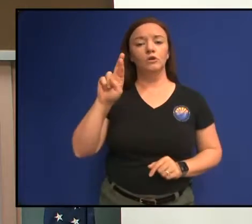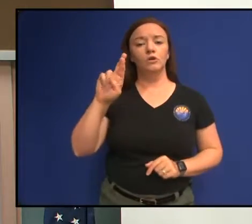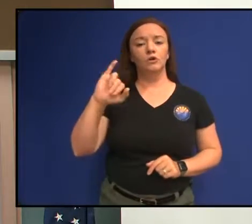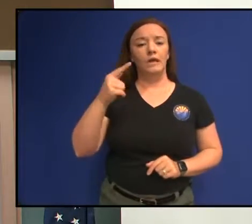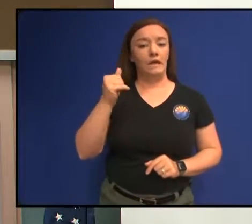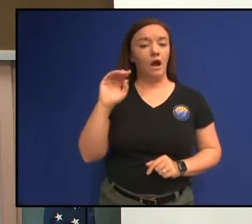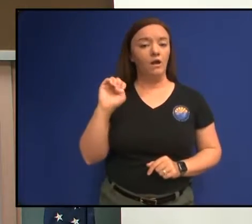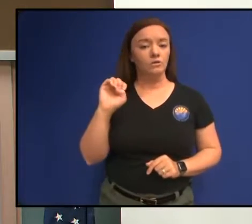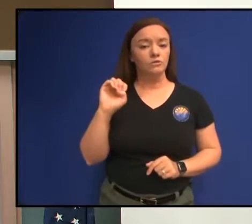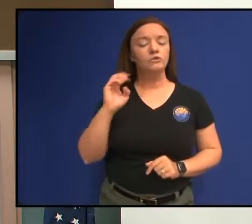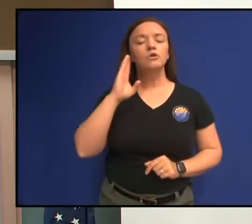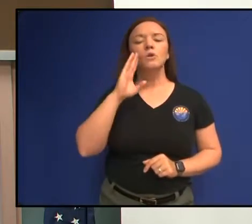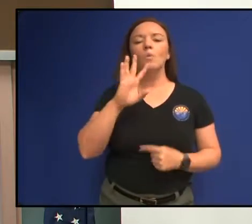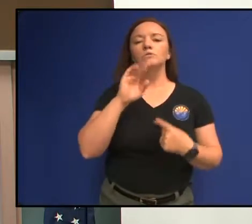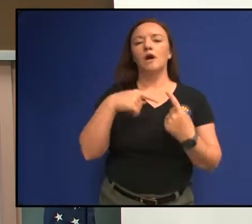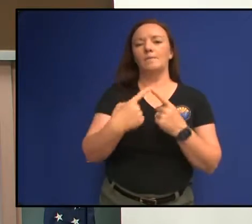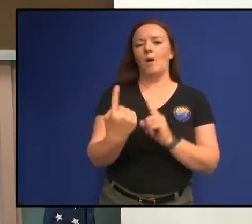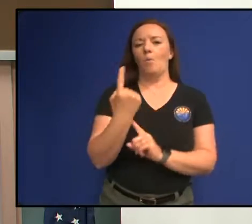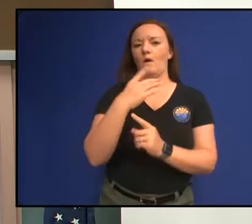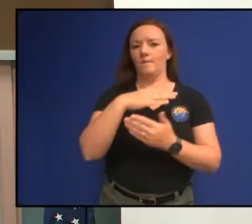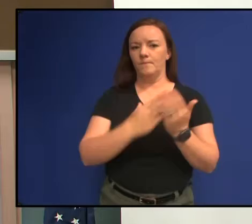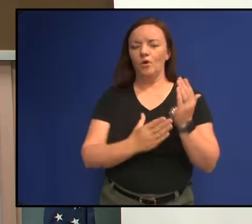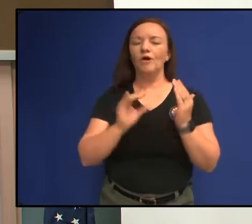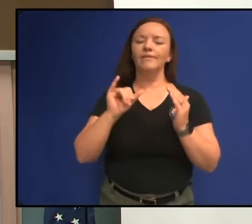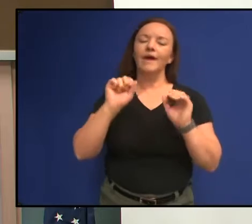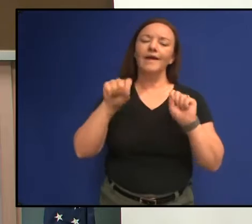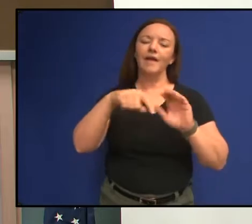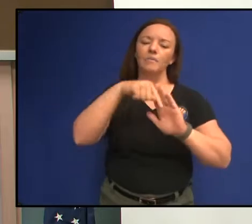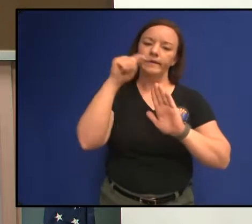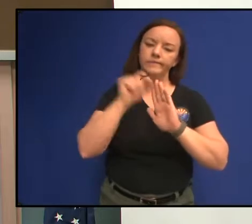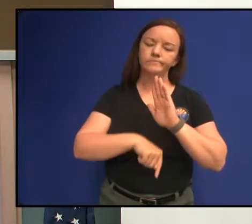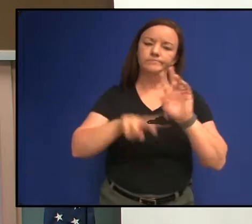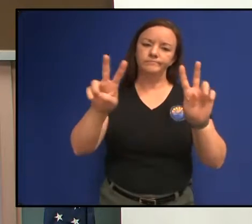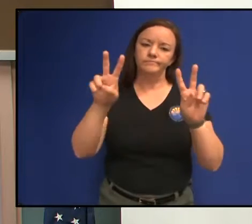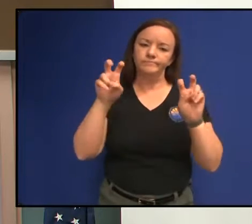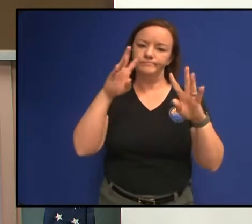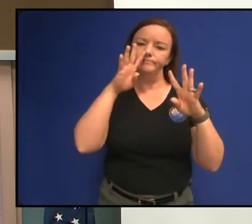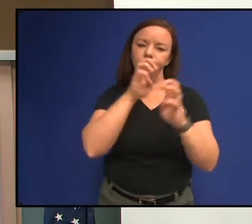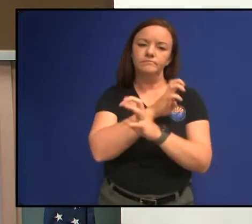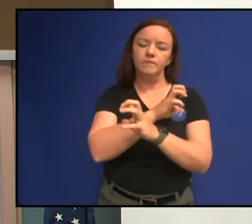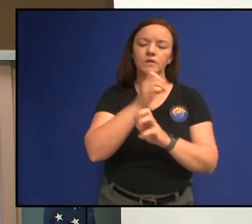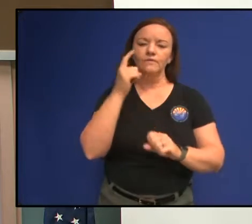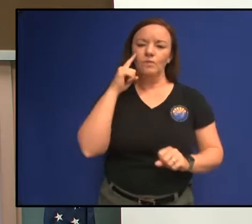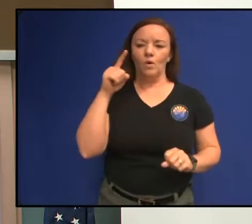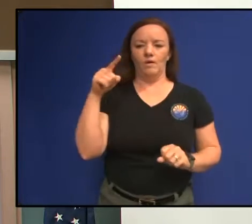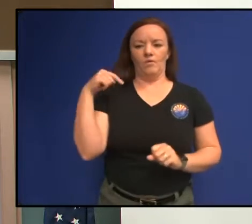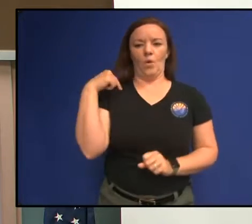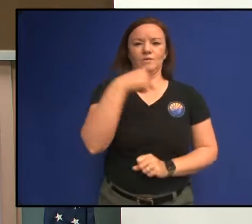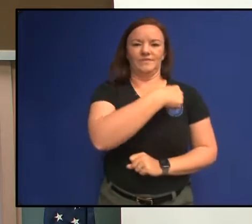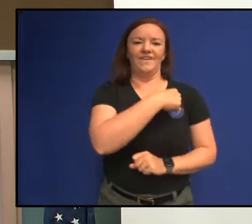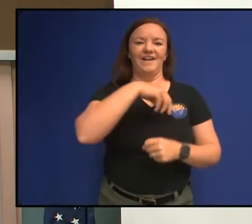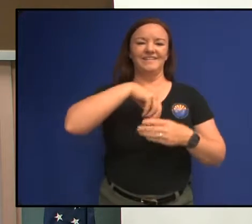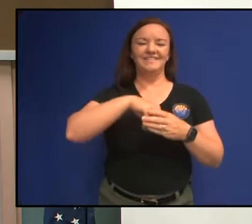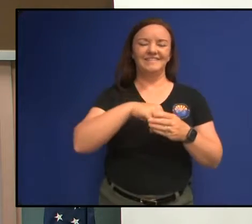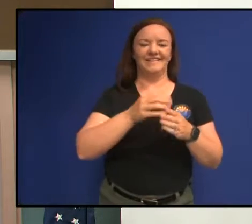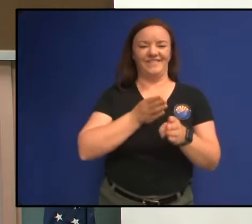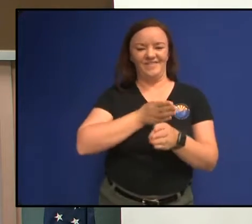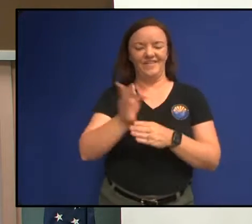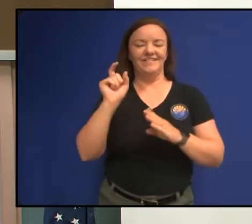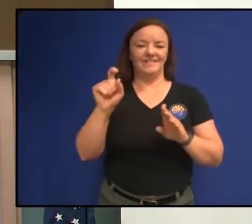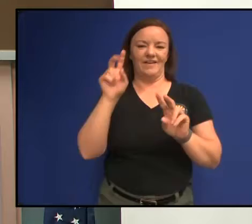just one set of it. Structure triage can be a pretty deep subject to get into for those in the field that have to make those decisions.